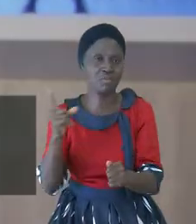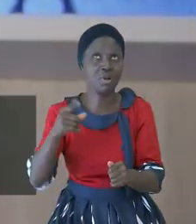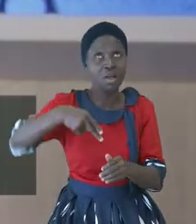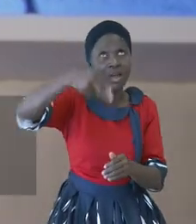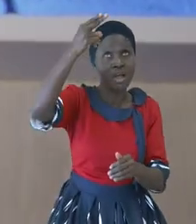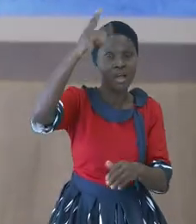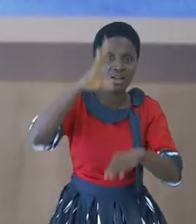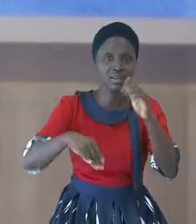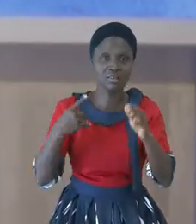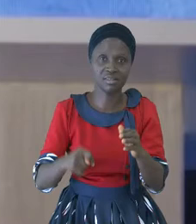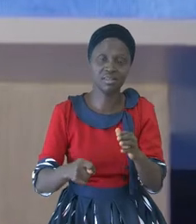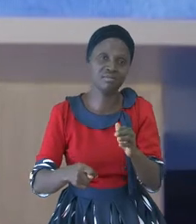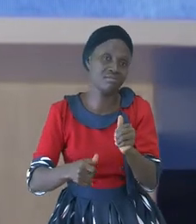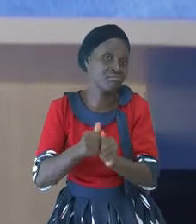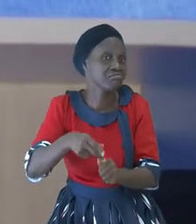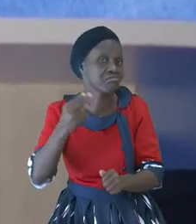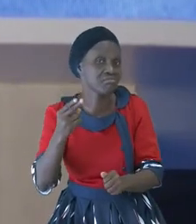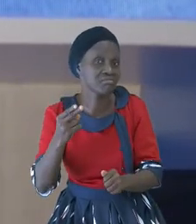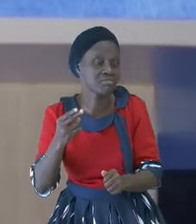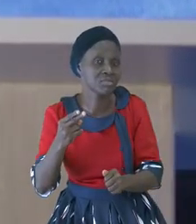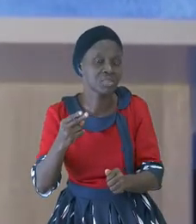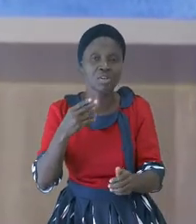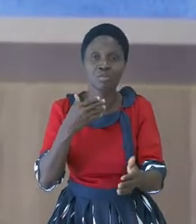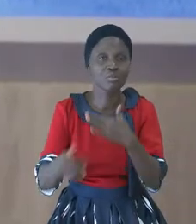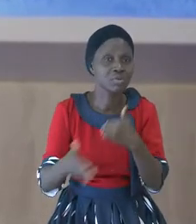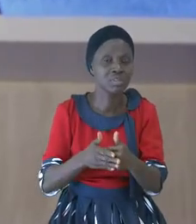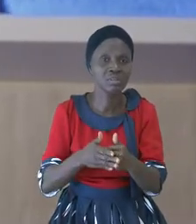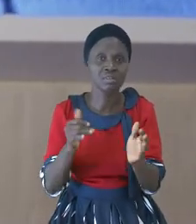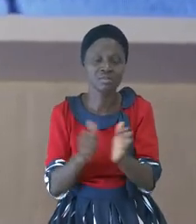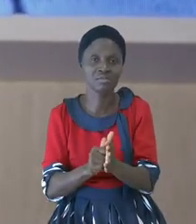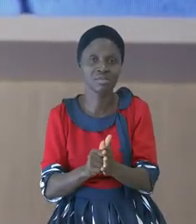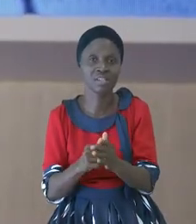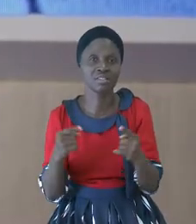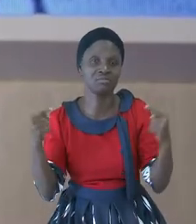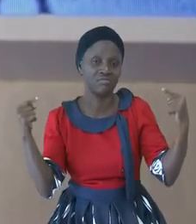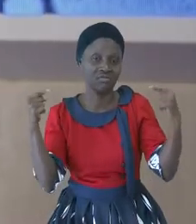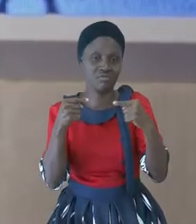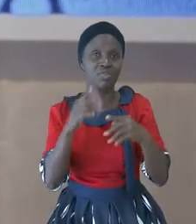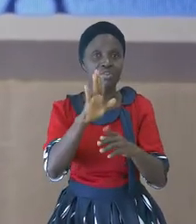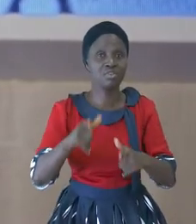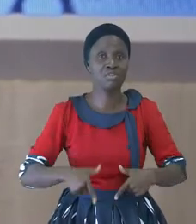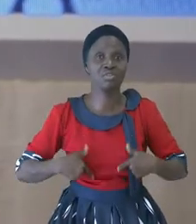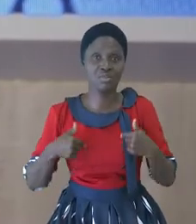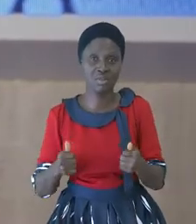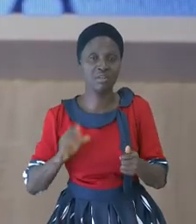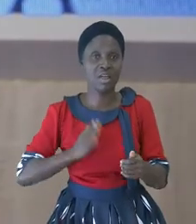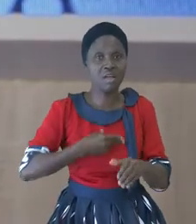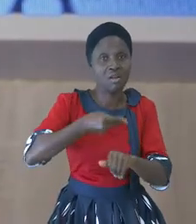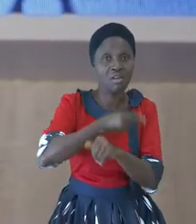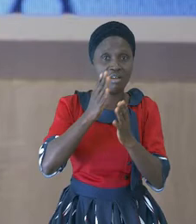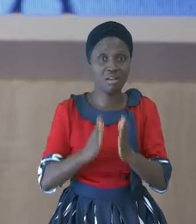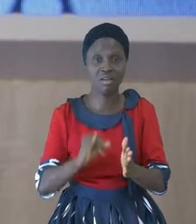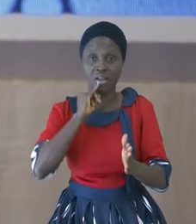matter what confronts your life, you're going to find our shepherd is preeminent. And